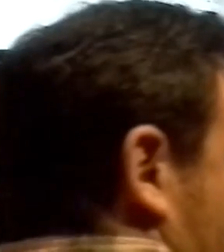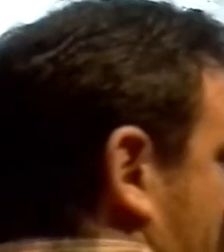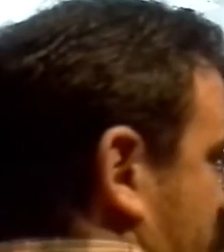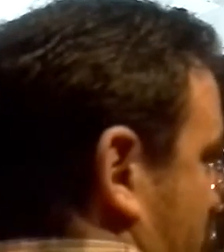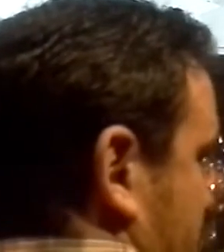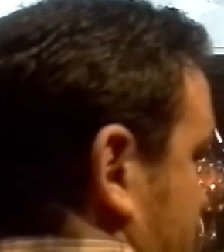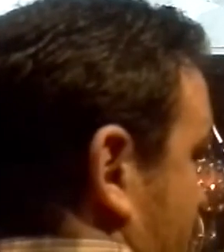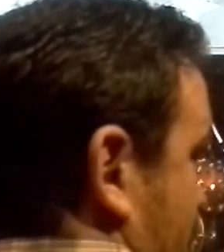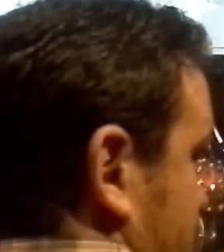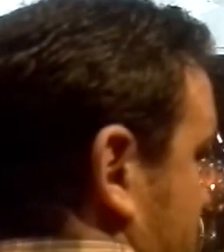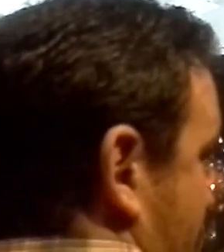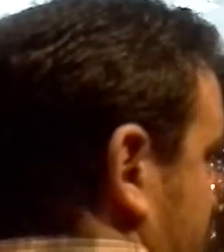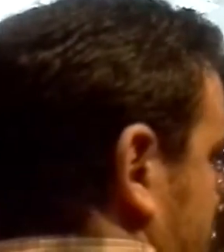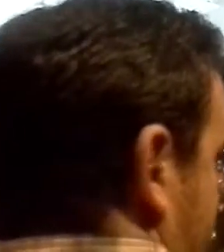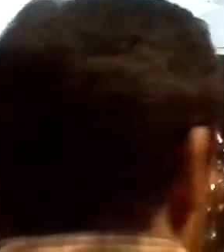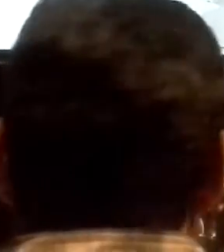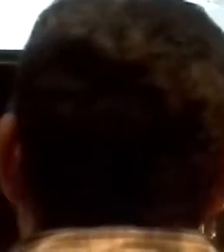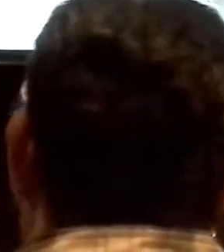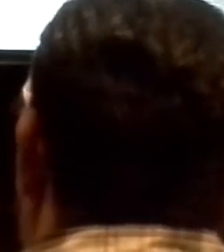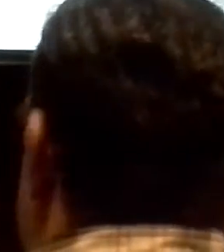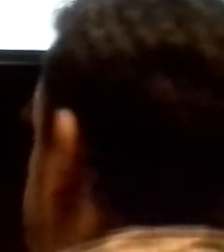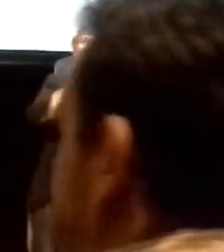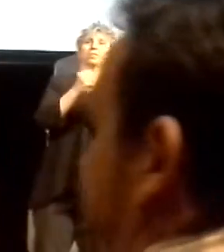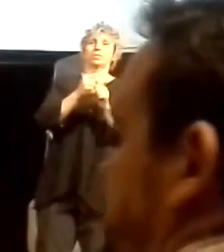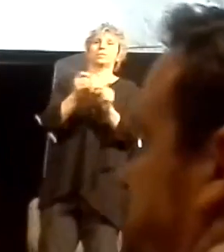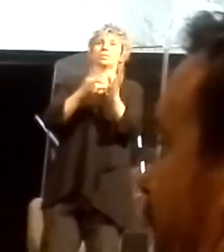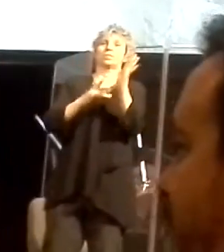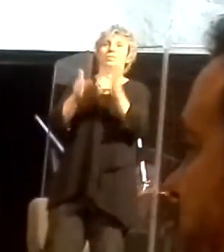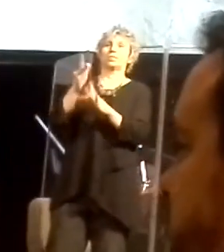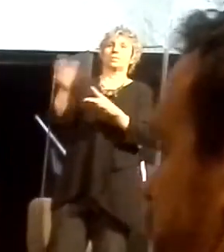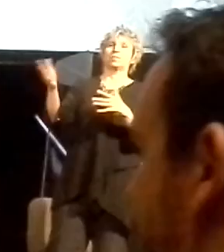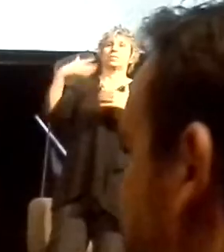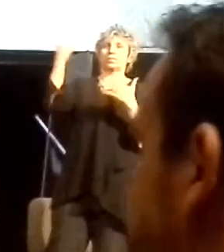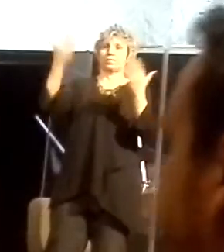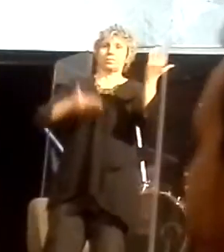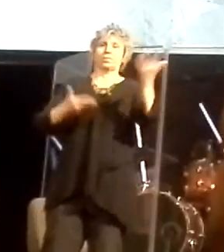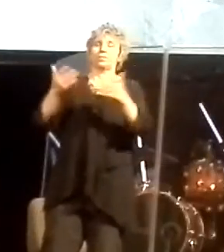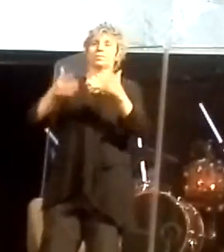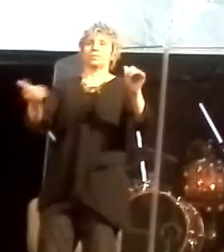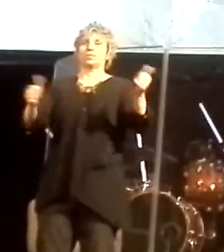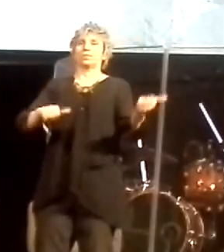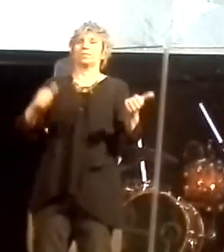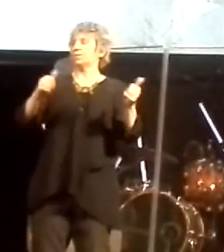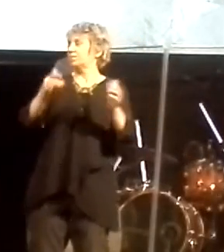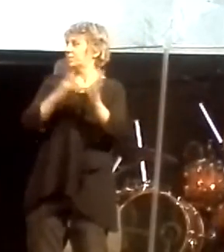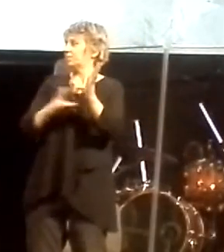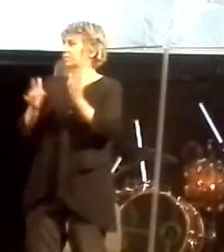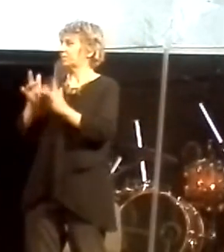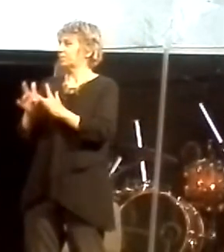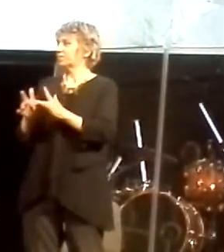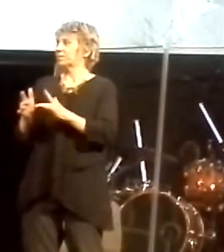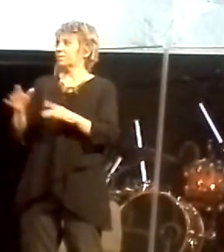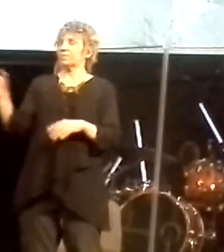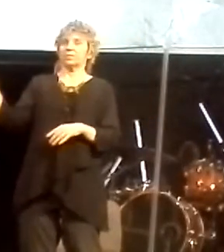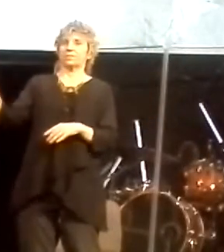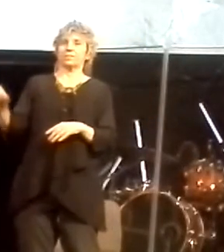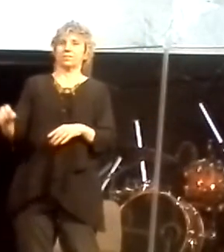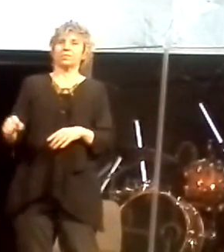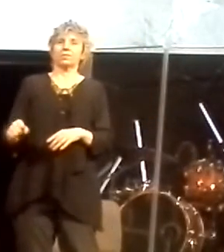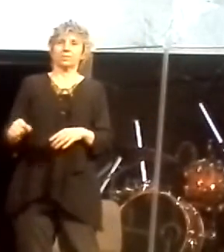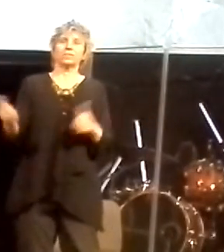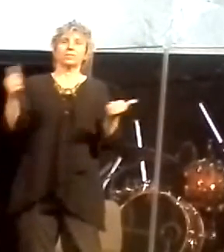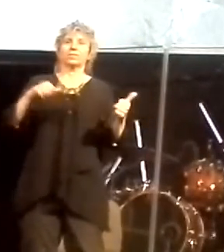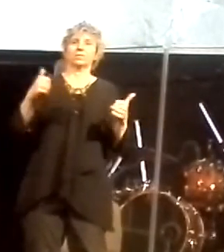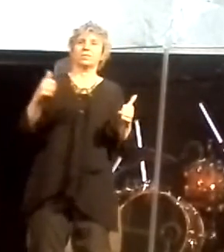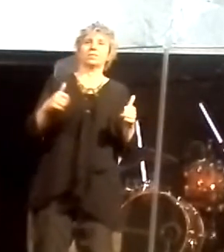yes. I believe Jesus is the Son of God, and I believe He died on the cross for my sins and rose from the dead. I want to be baptized to show I am on